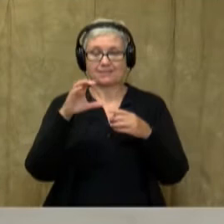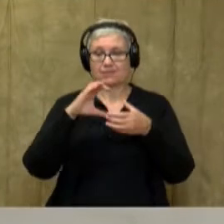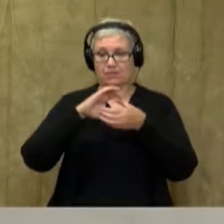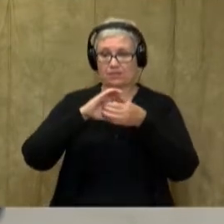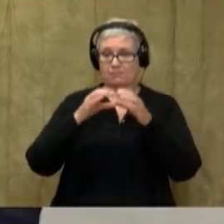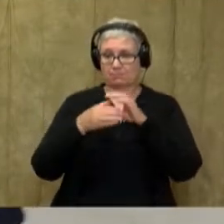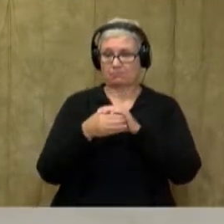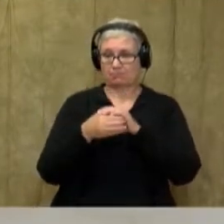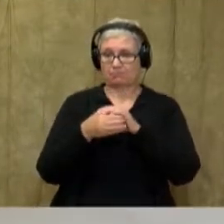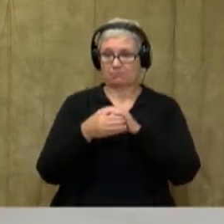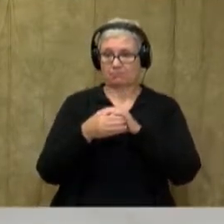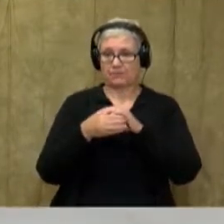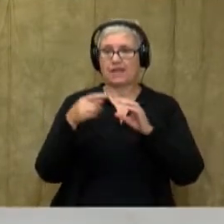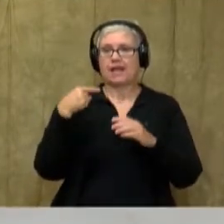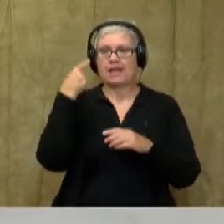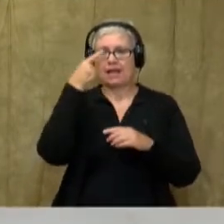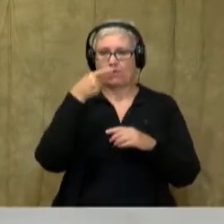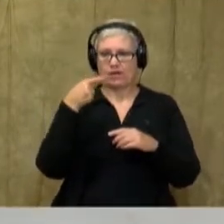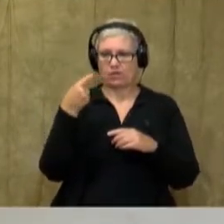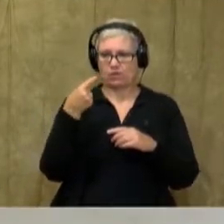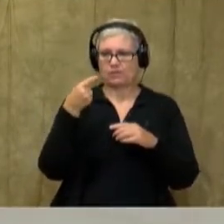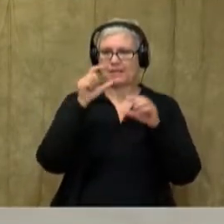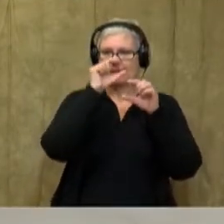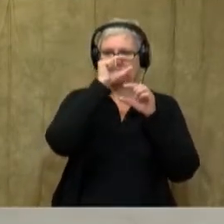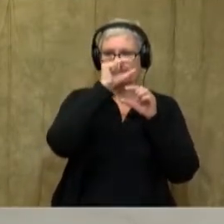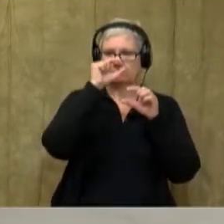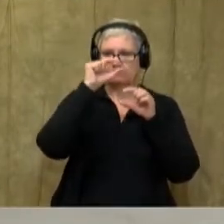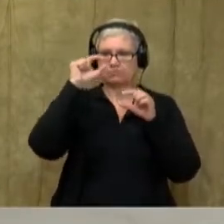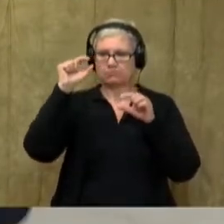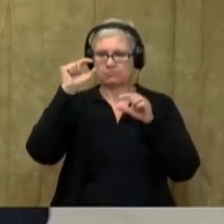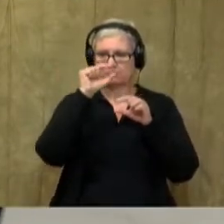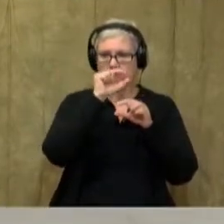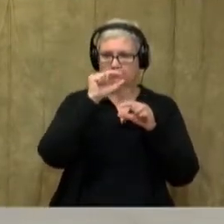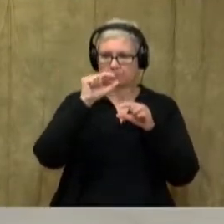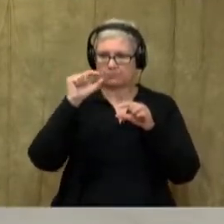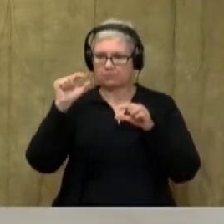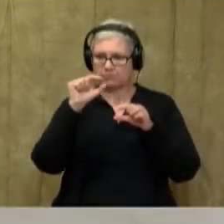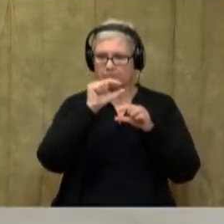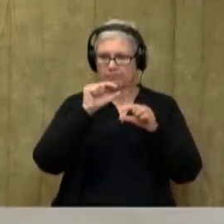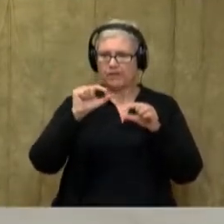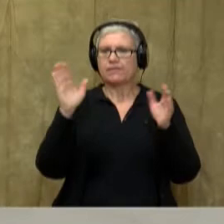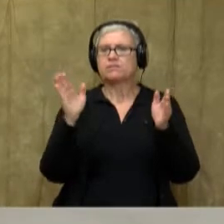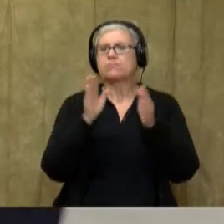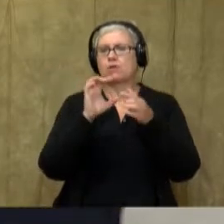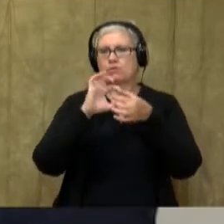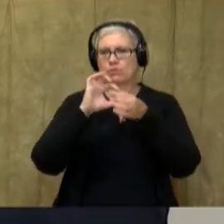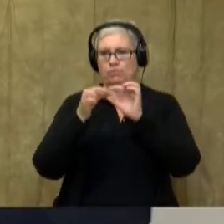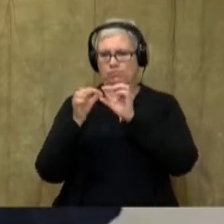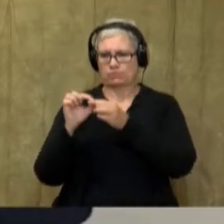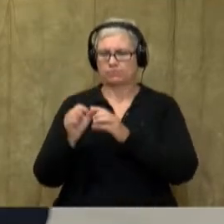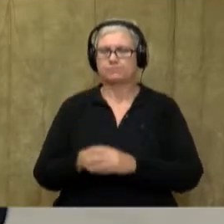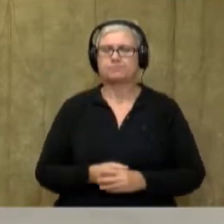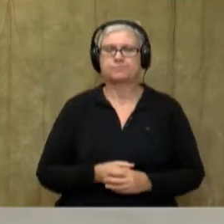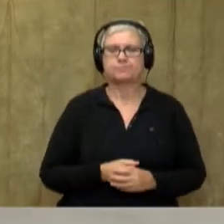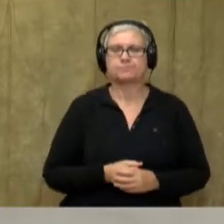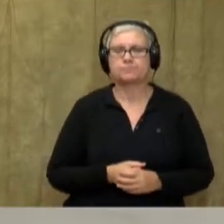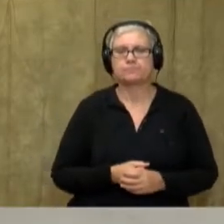see here in how it's partitioned into these smaller cubes. And so the